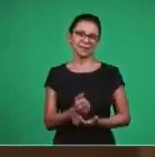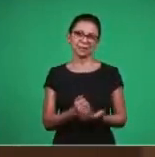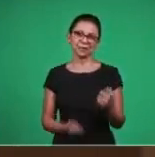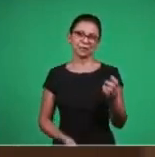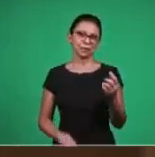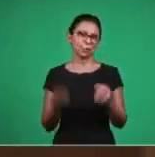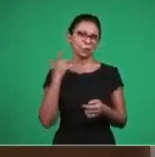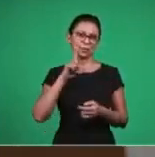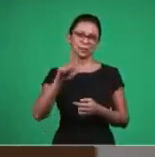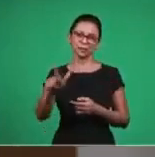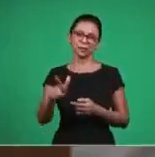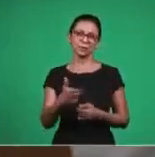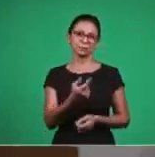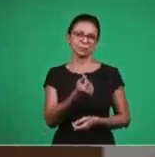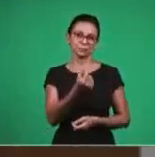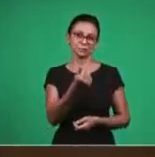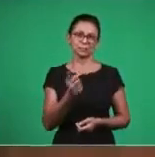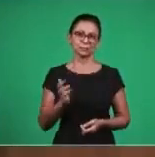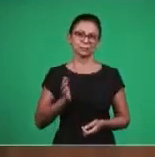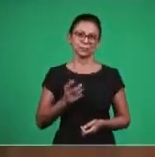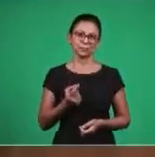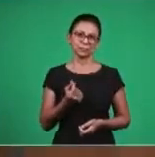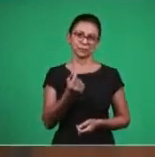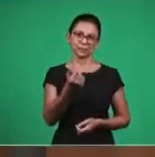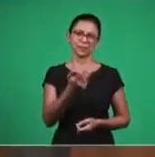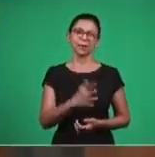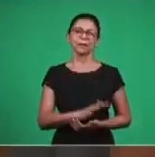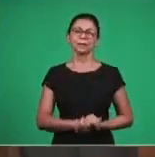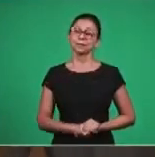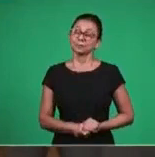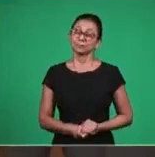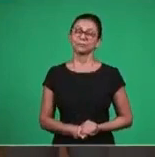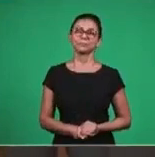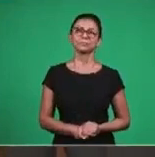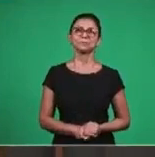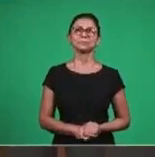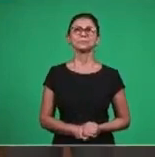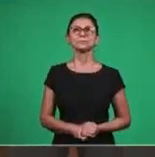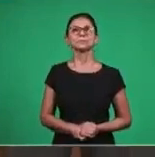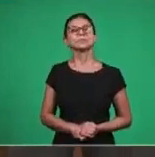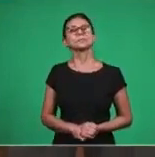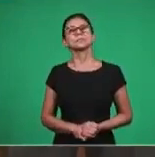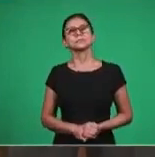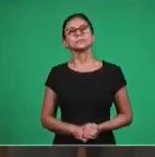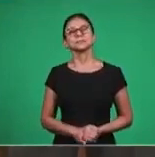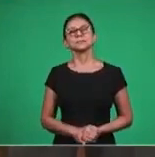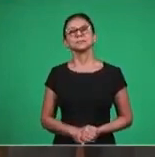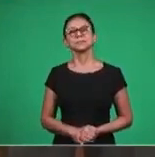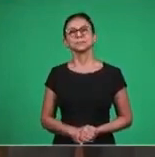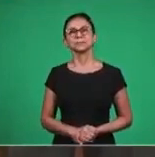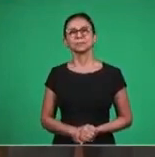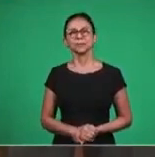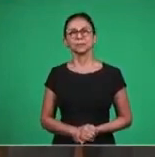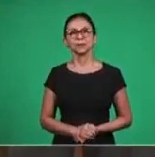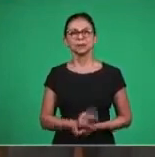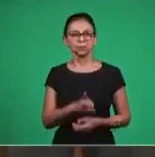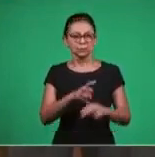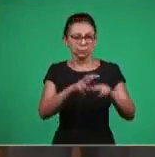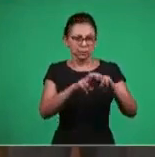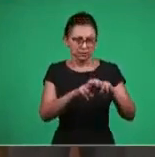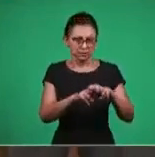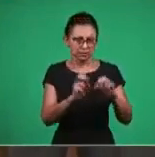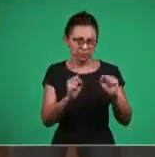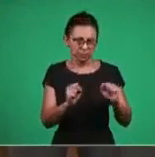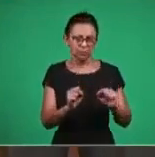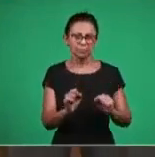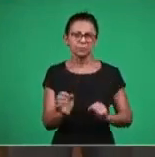acquired themselves around their own personal possessions. So now, Anshit, you can remain